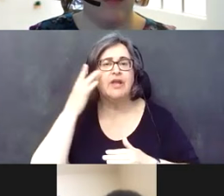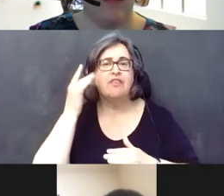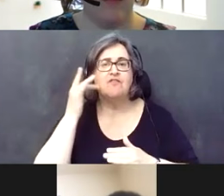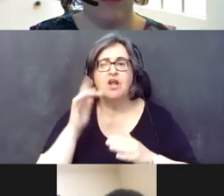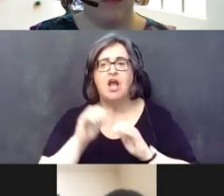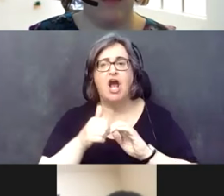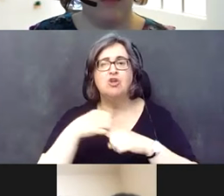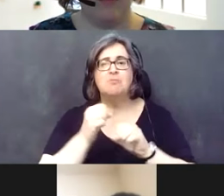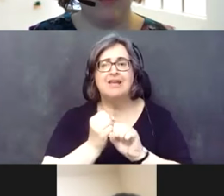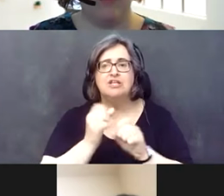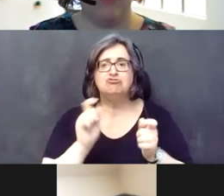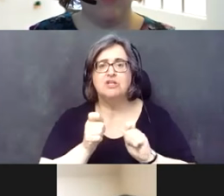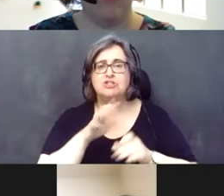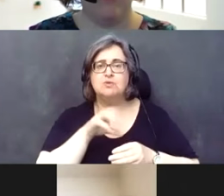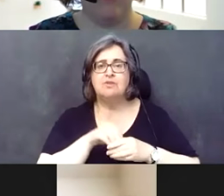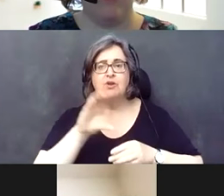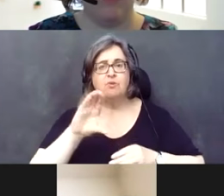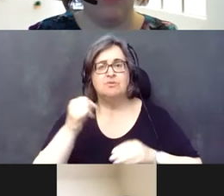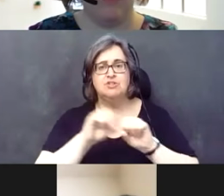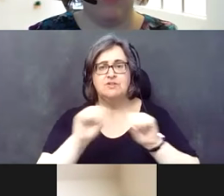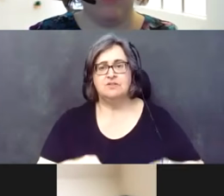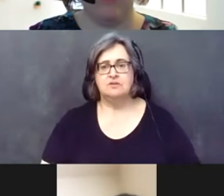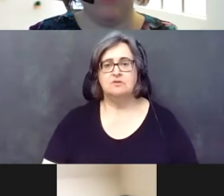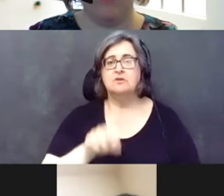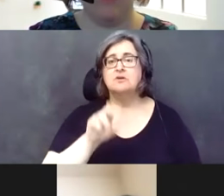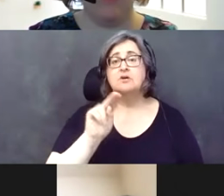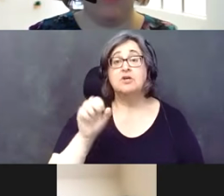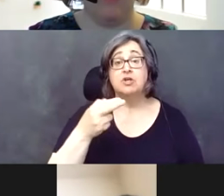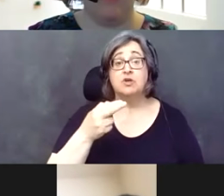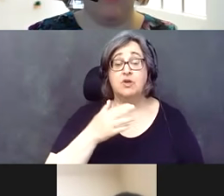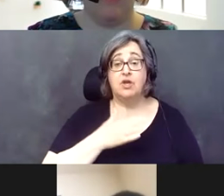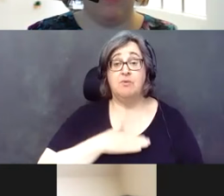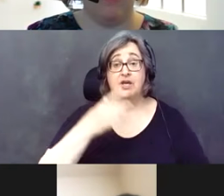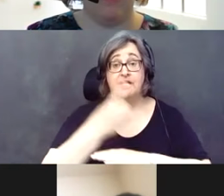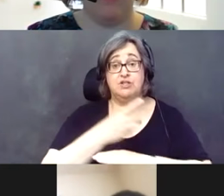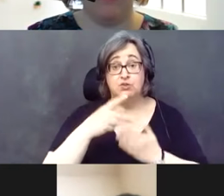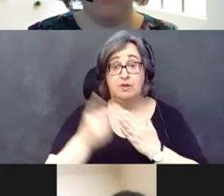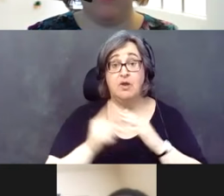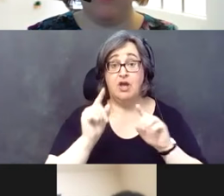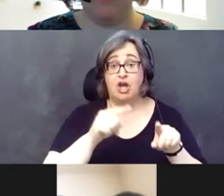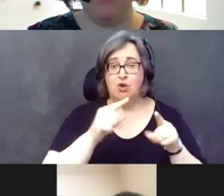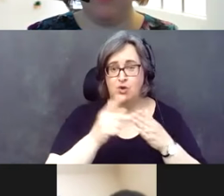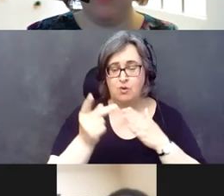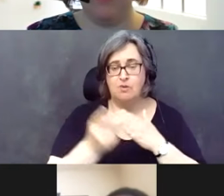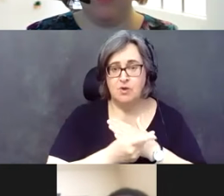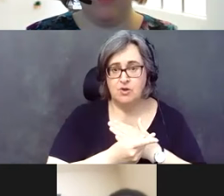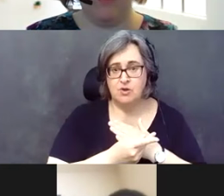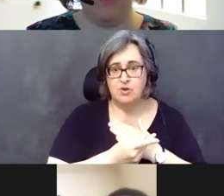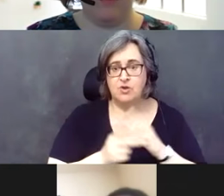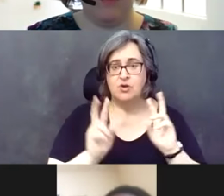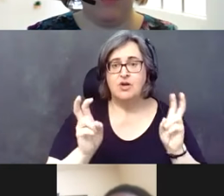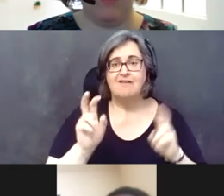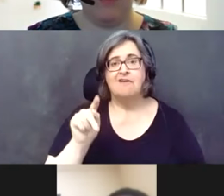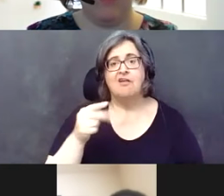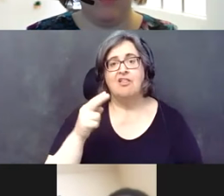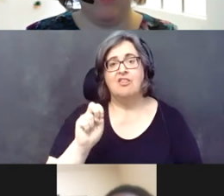criminal justice system? Well, right now at my day program, I currently go to a program that's called the Cadet